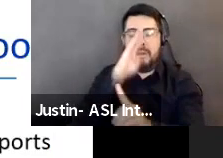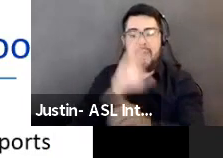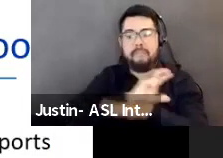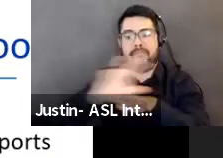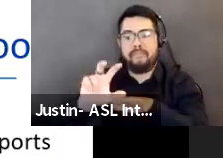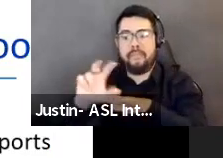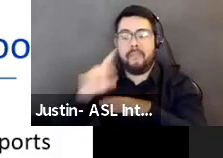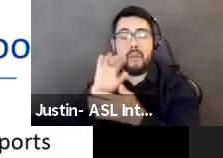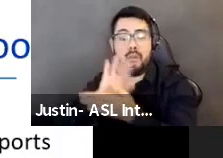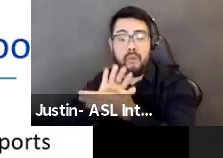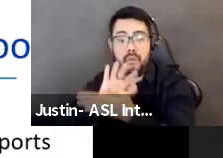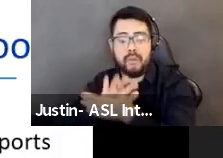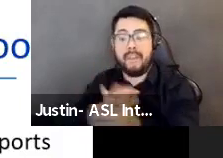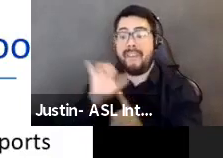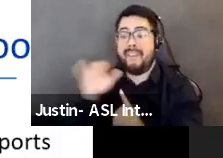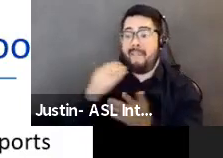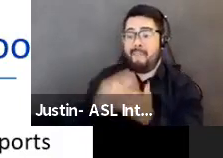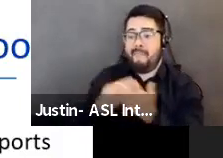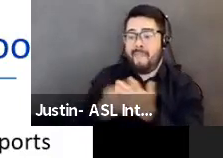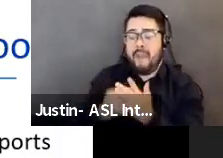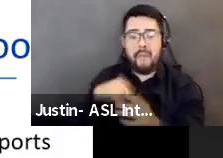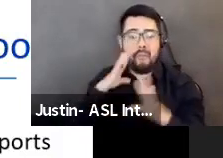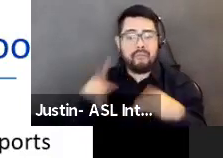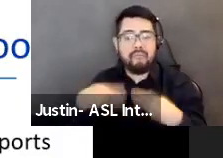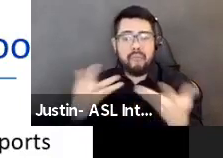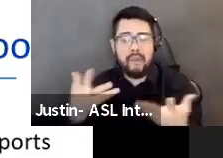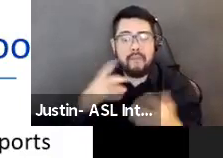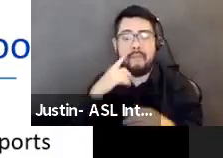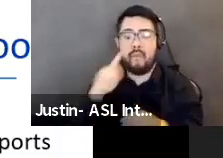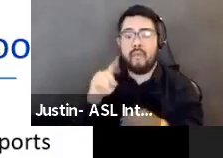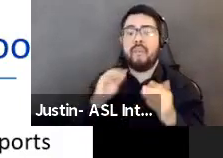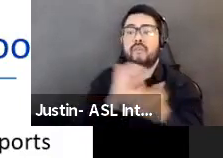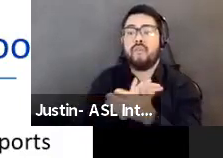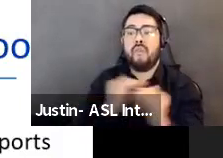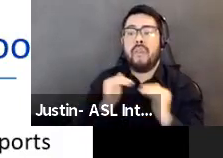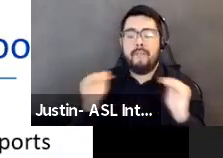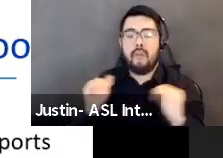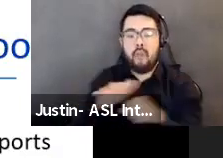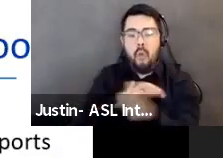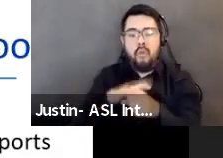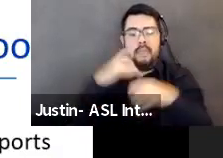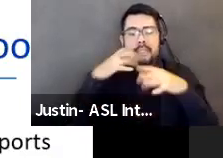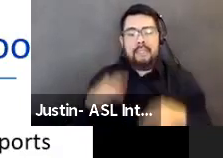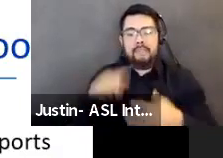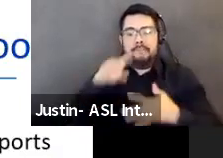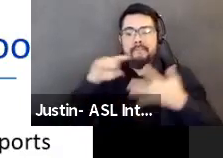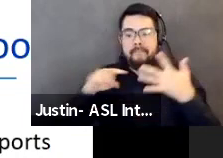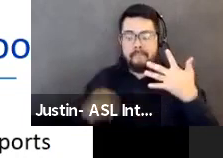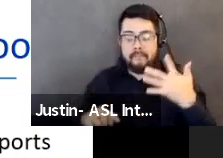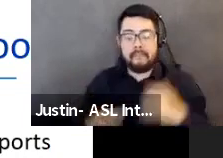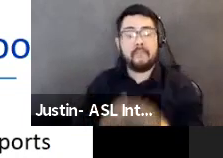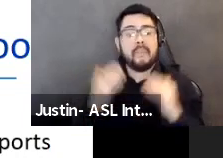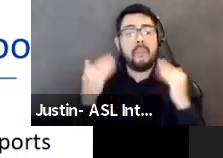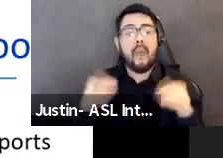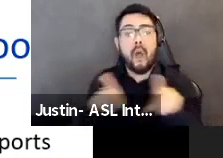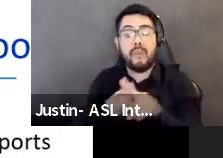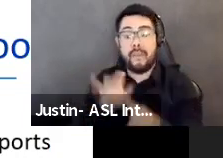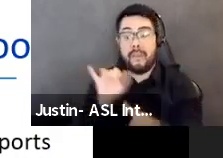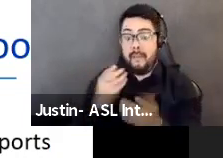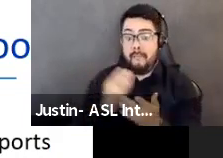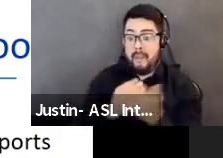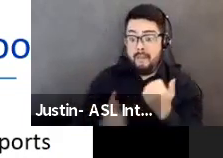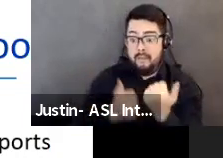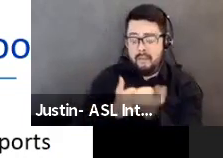schools these are dollars that are provided to schools for school level local decisions in addition to those dollars